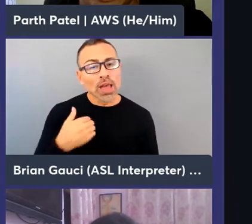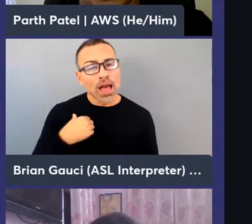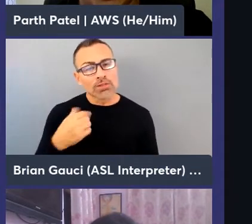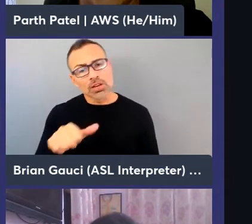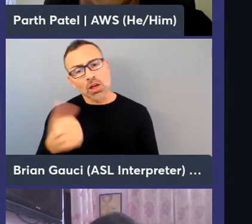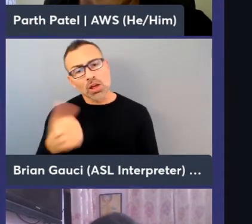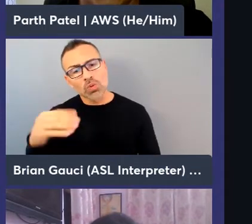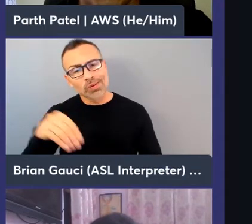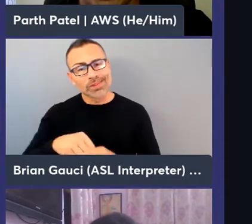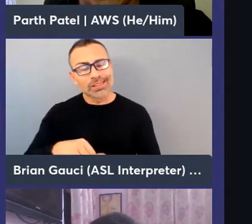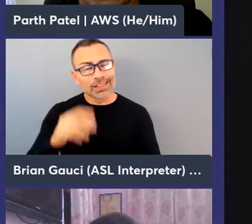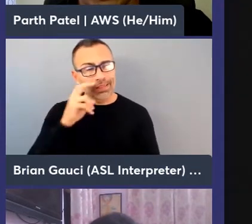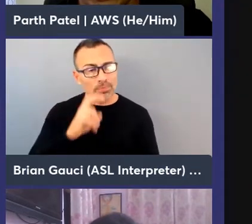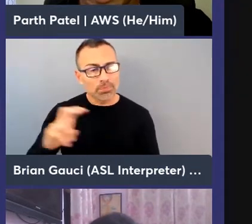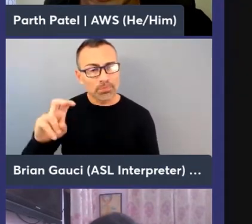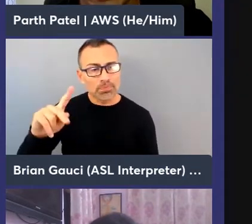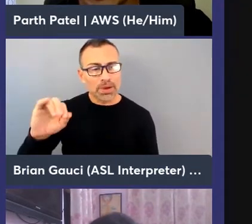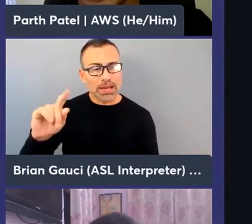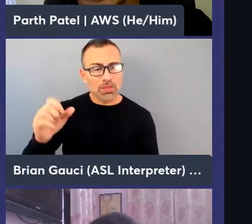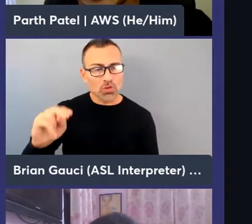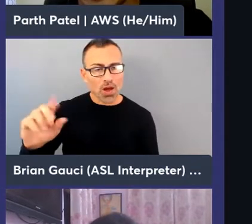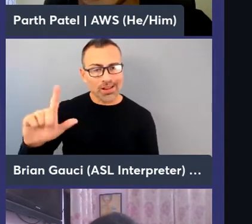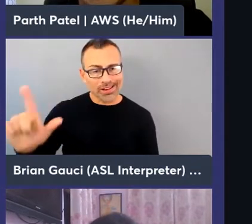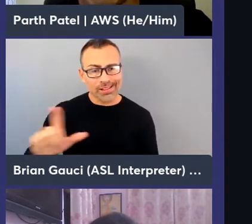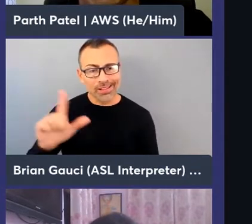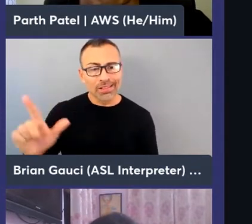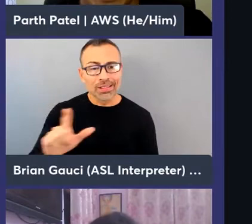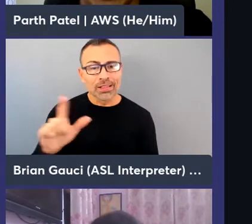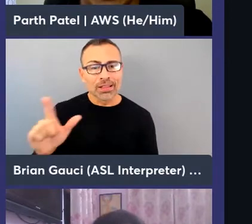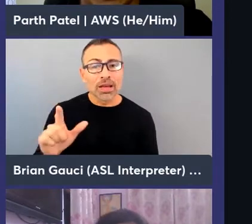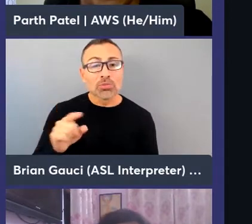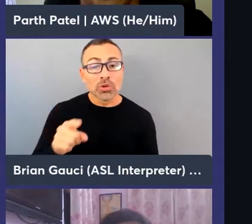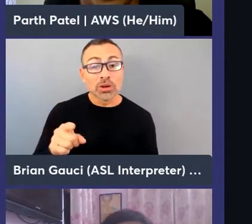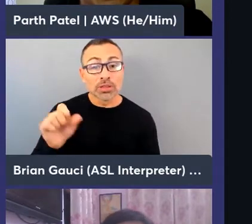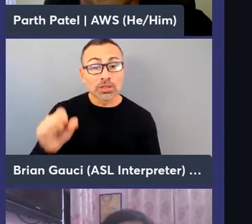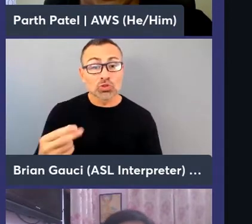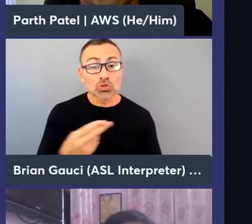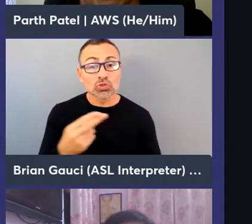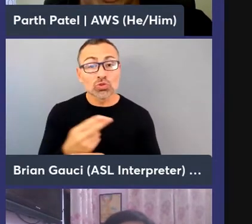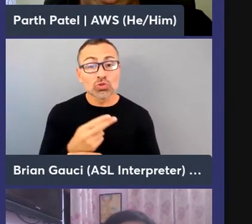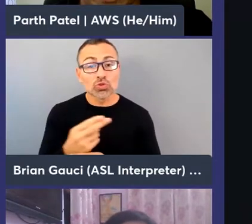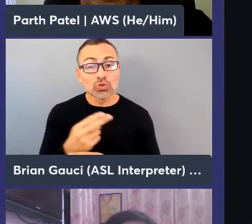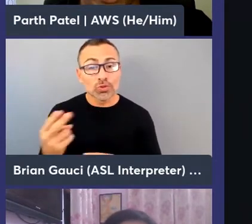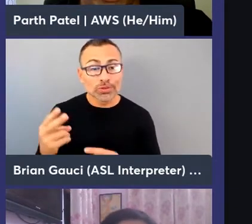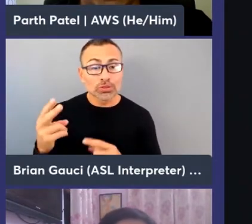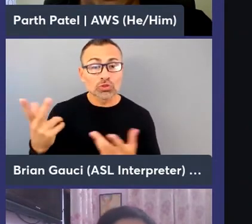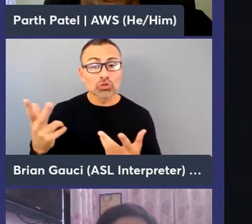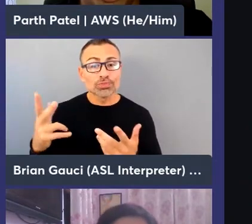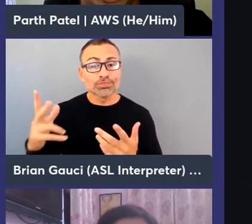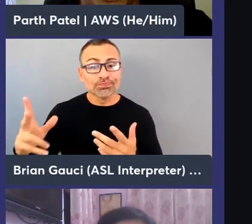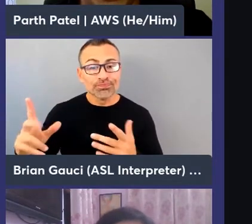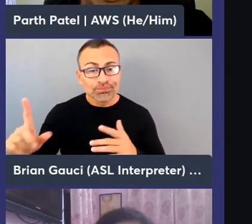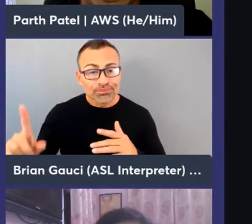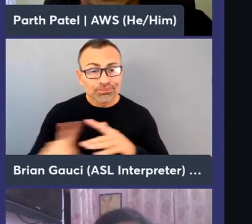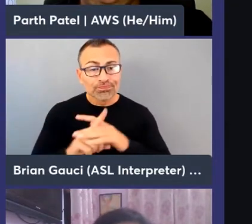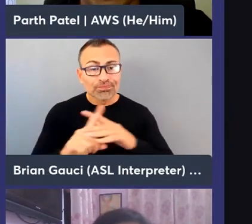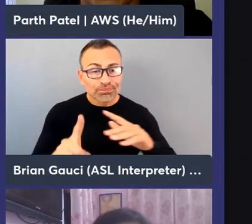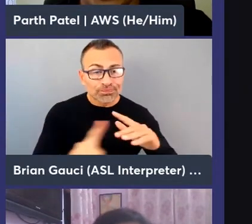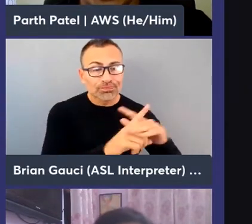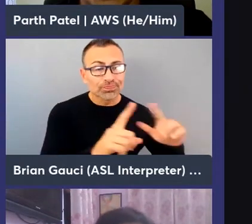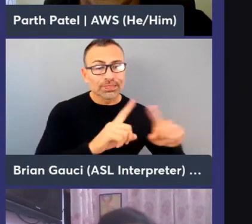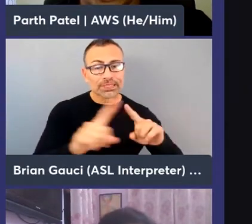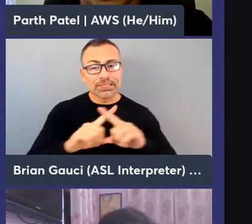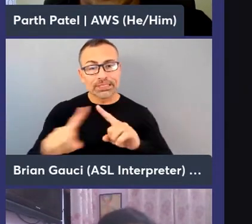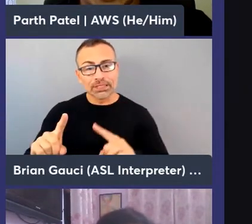leverage to render these different bands. So what I'm showing here is